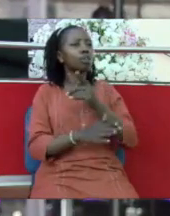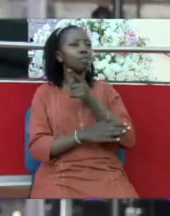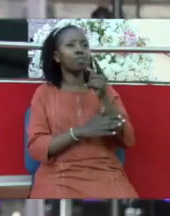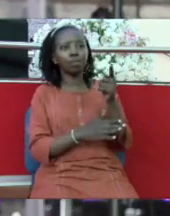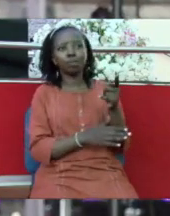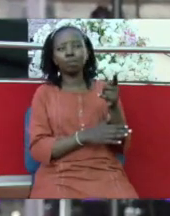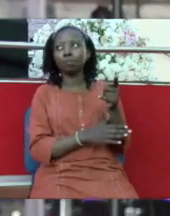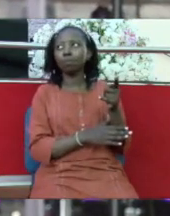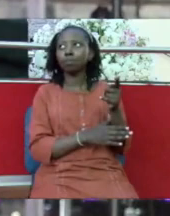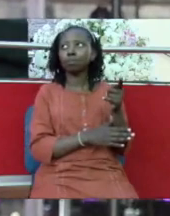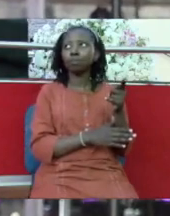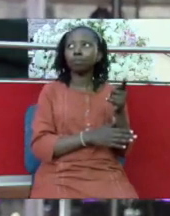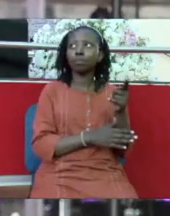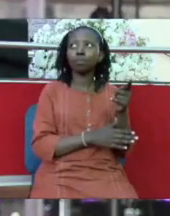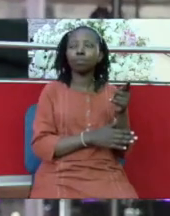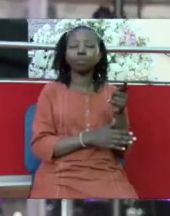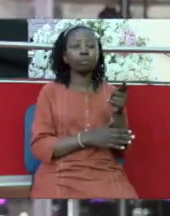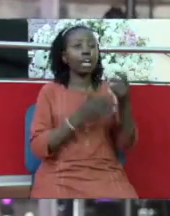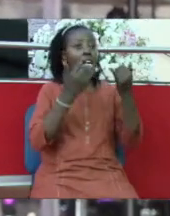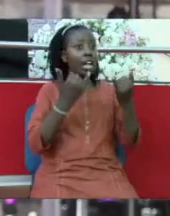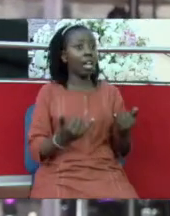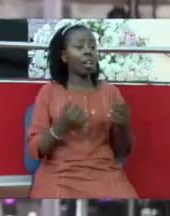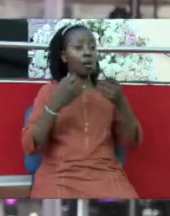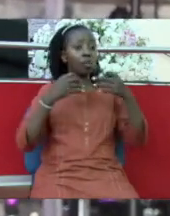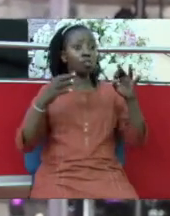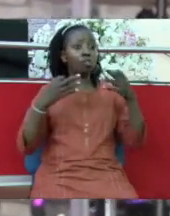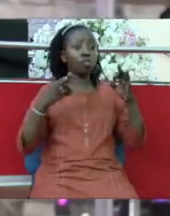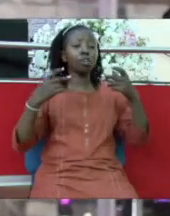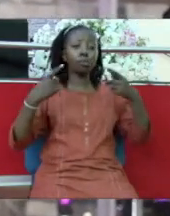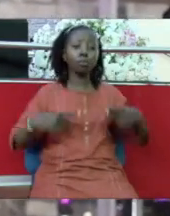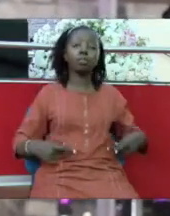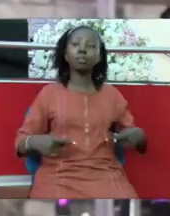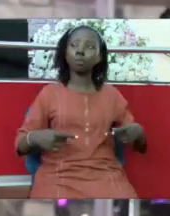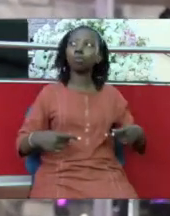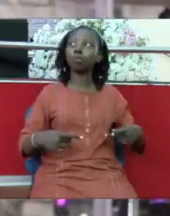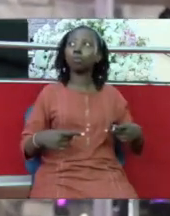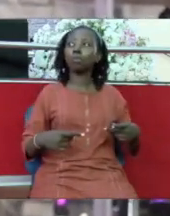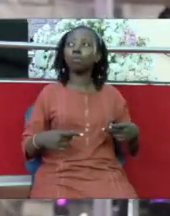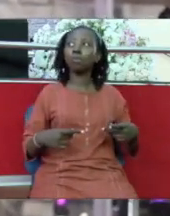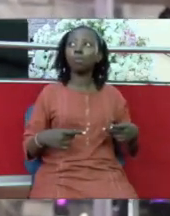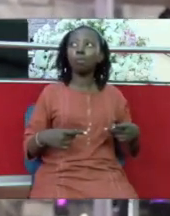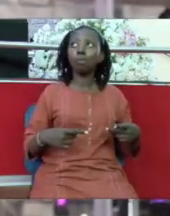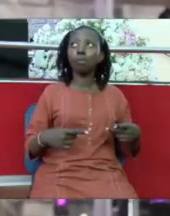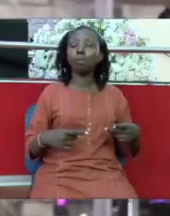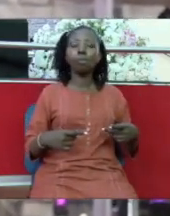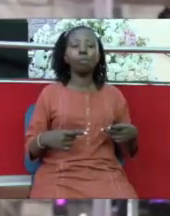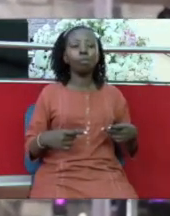Ushasamehewa. And now you are a free person. Na sasa uko huru.